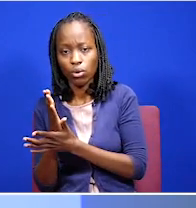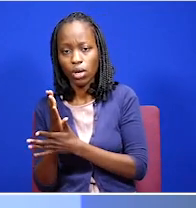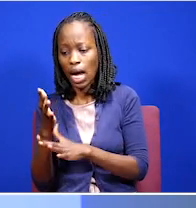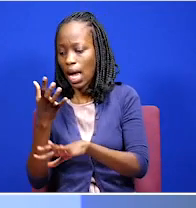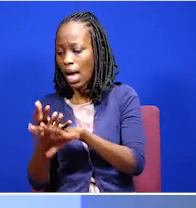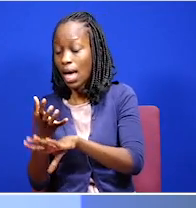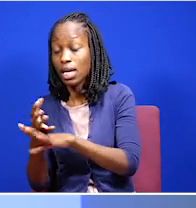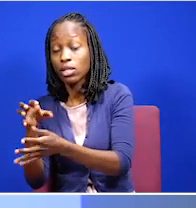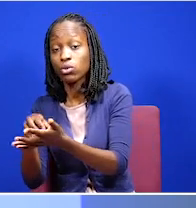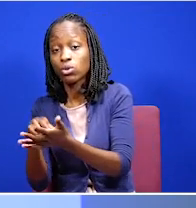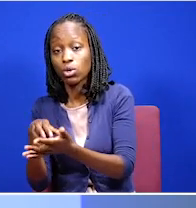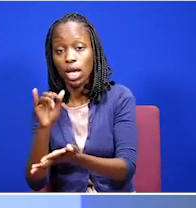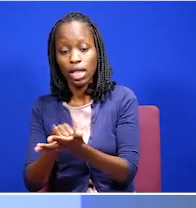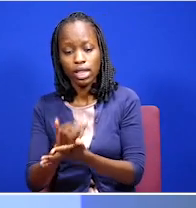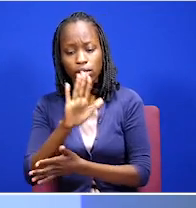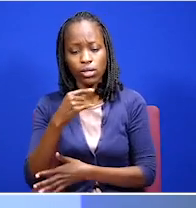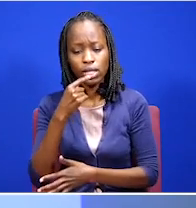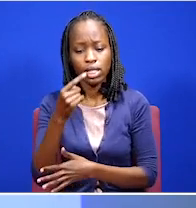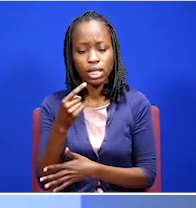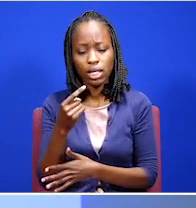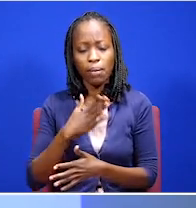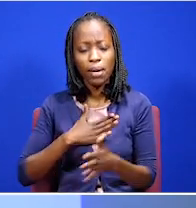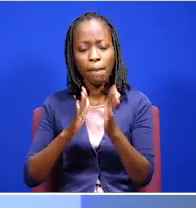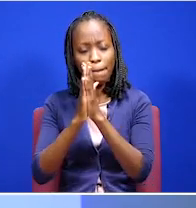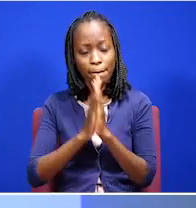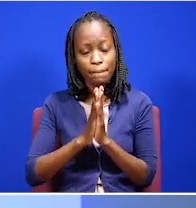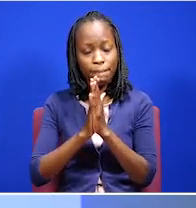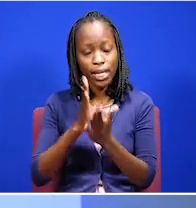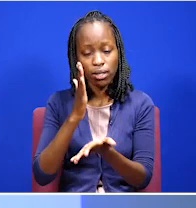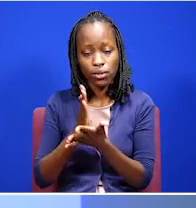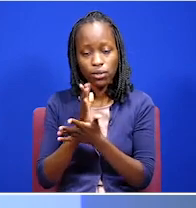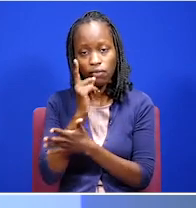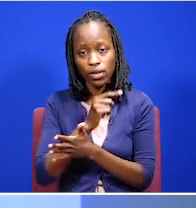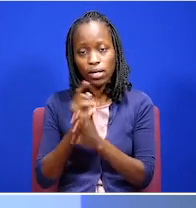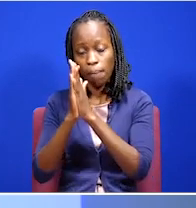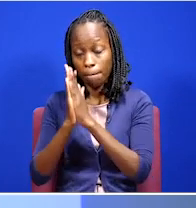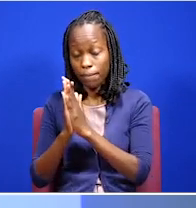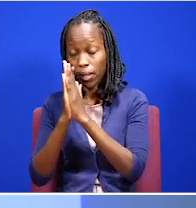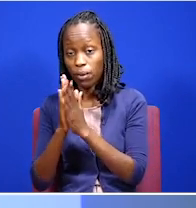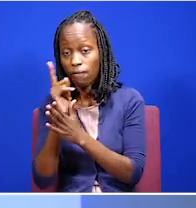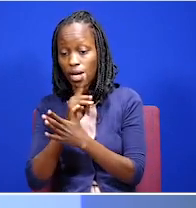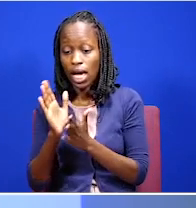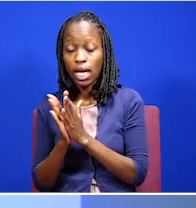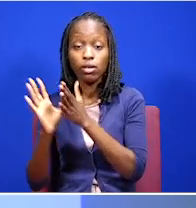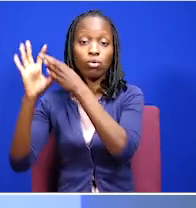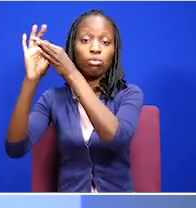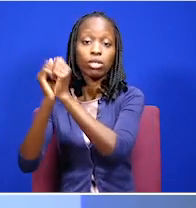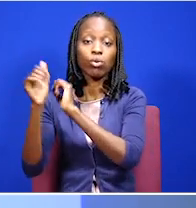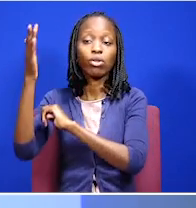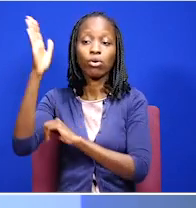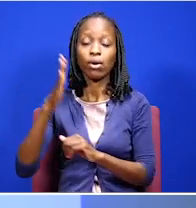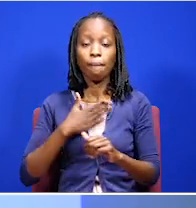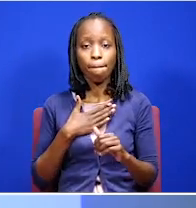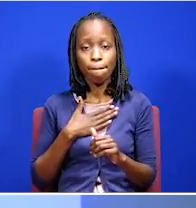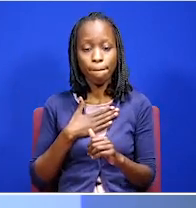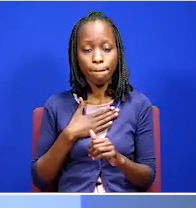to someone who is going through such difficult time that they are saying, I've prayed. I have prayed.